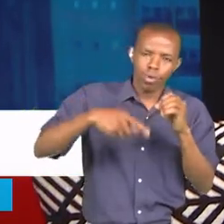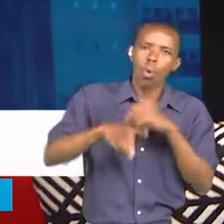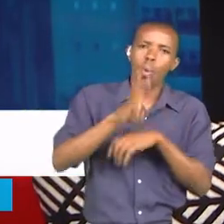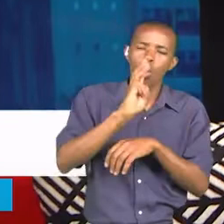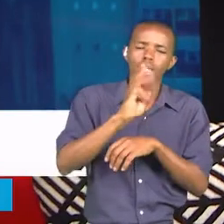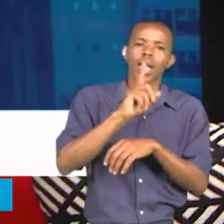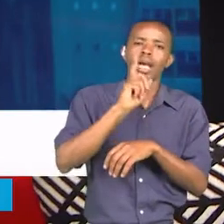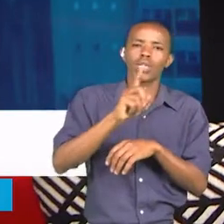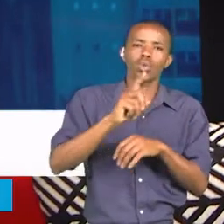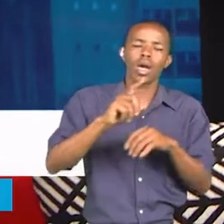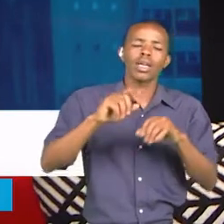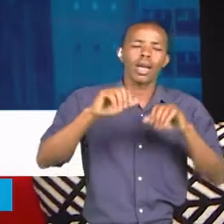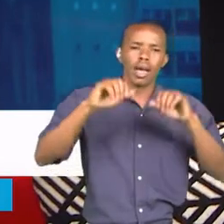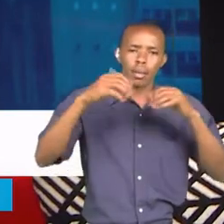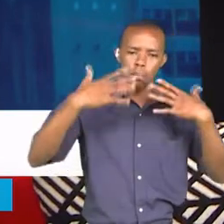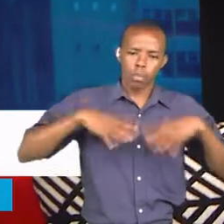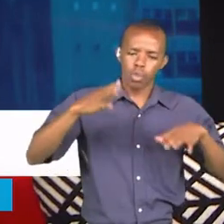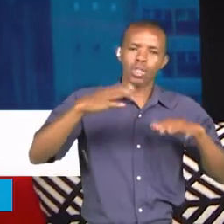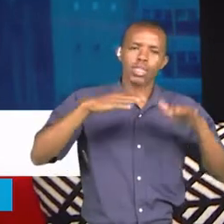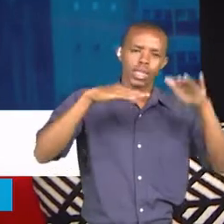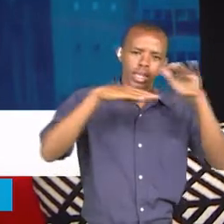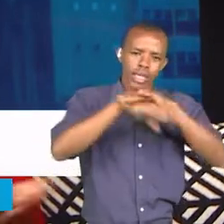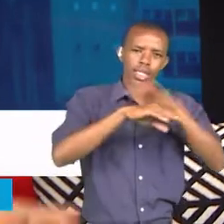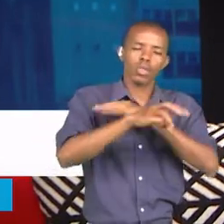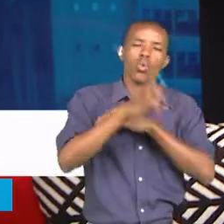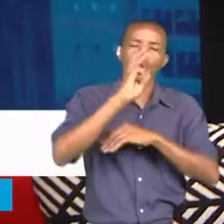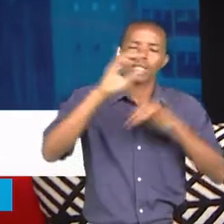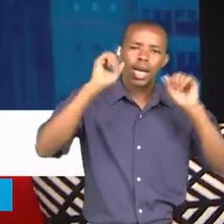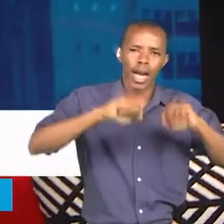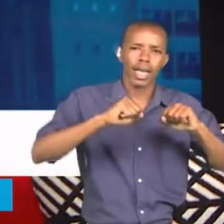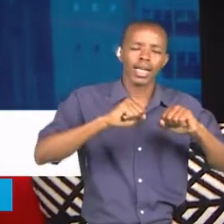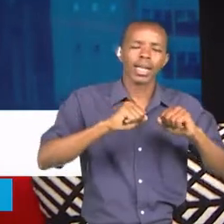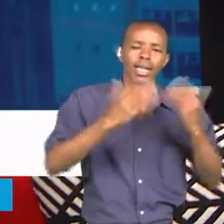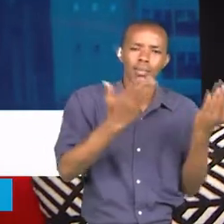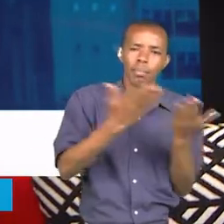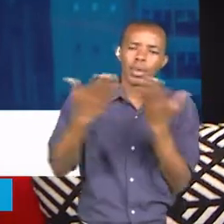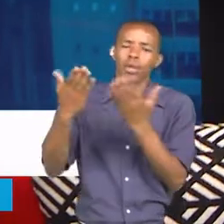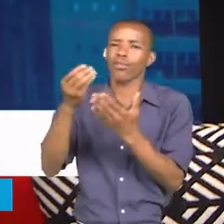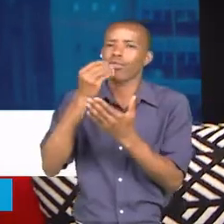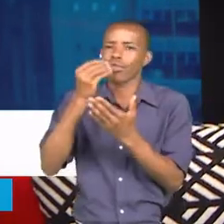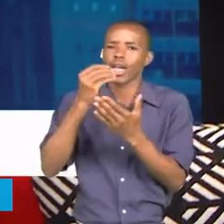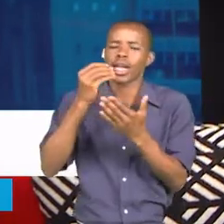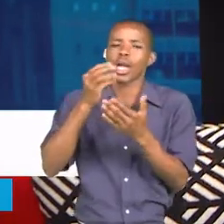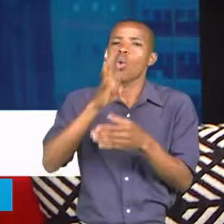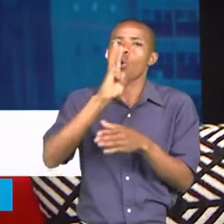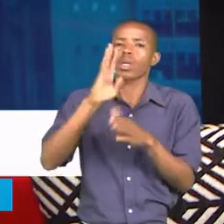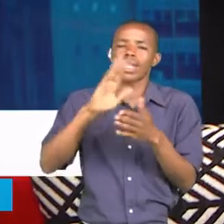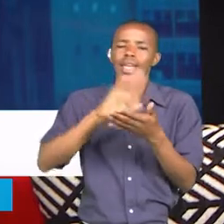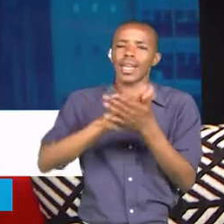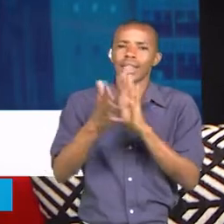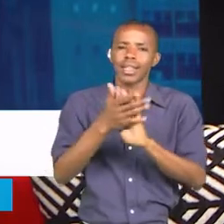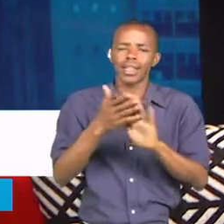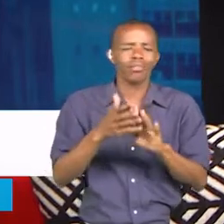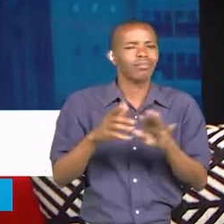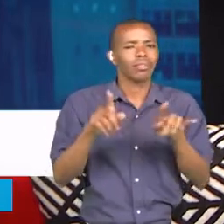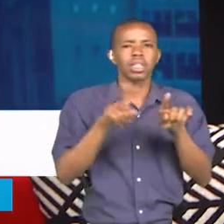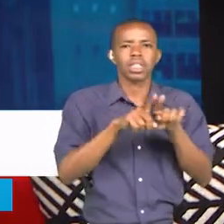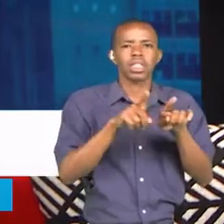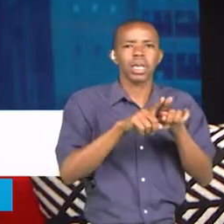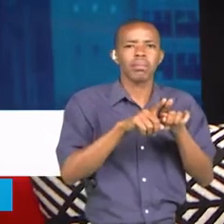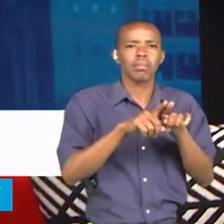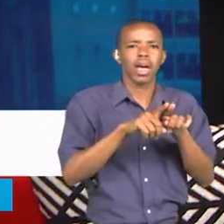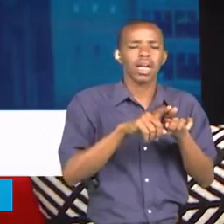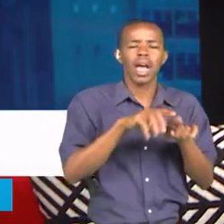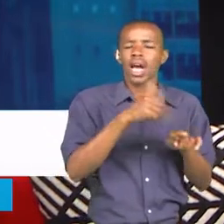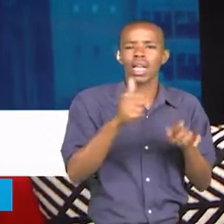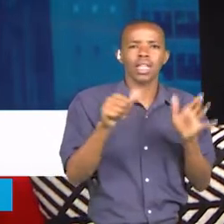that these people are able to access water, because again, if we come and bring you food and you don't have water, that is also that is also